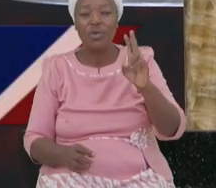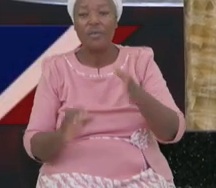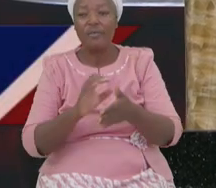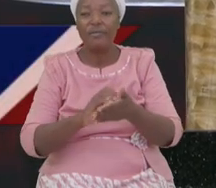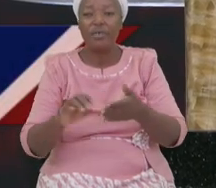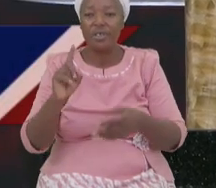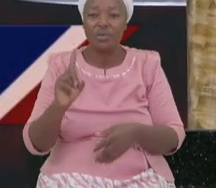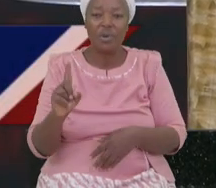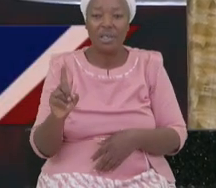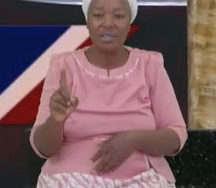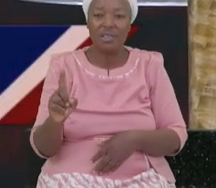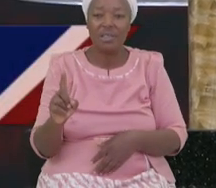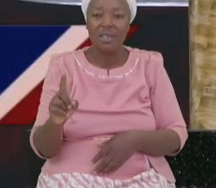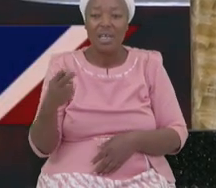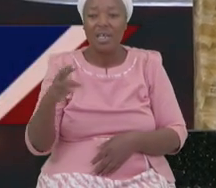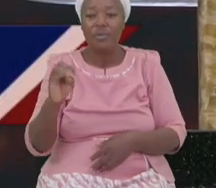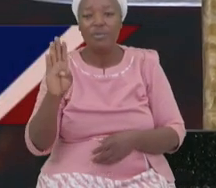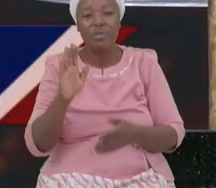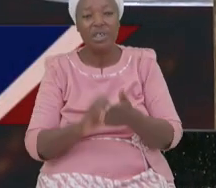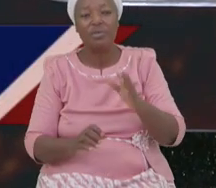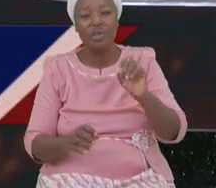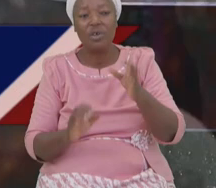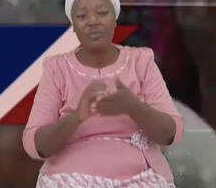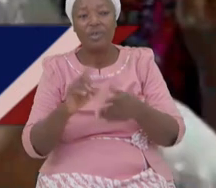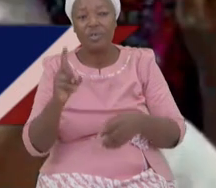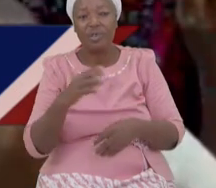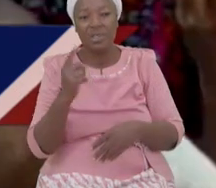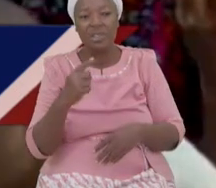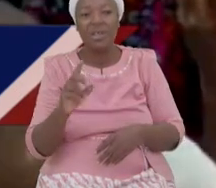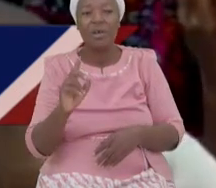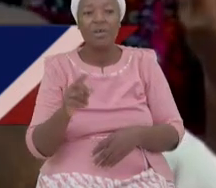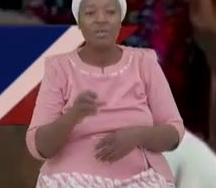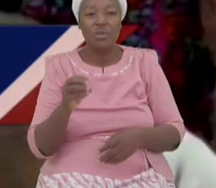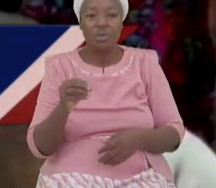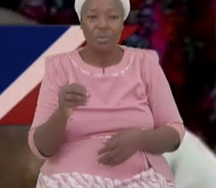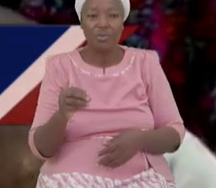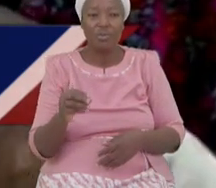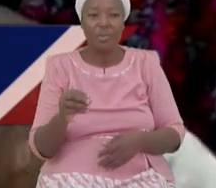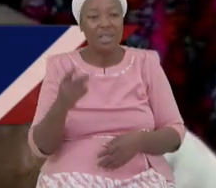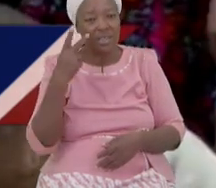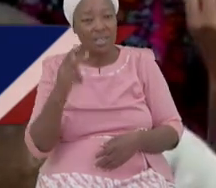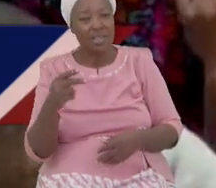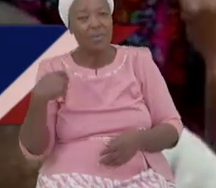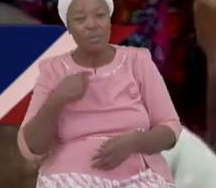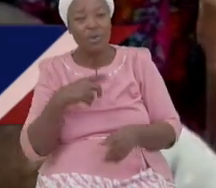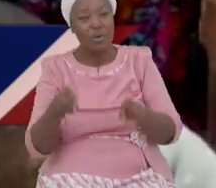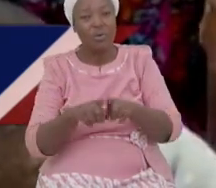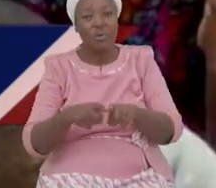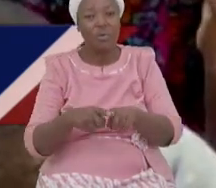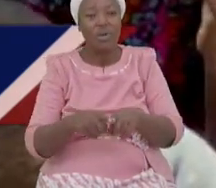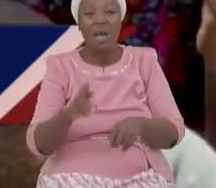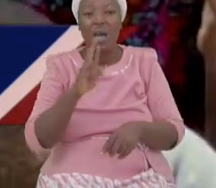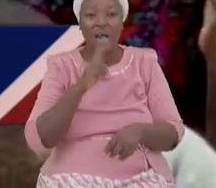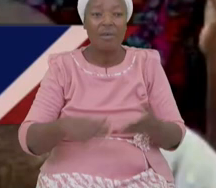1. Hebrews chapter 12, verse 1, it says, wherefore, seeing we also are